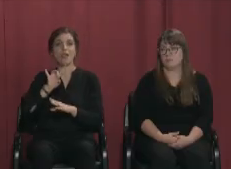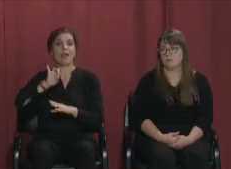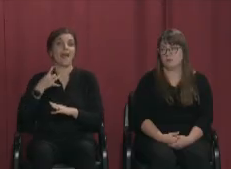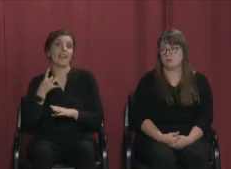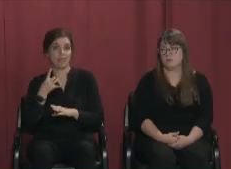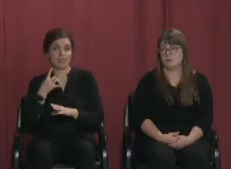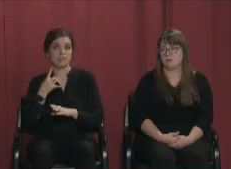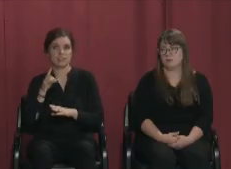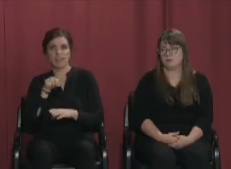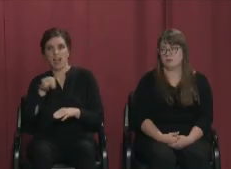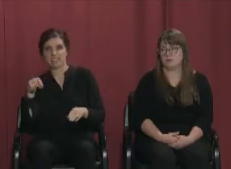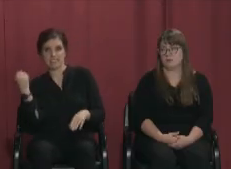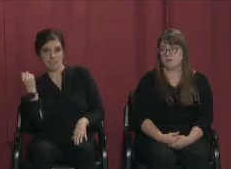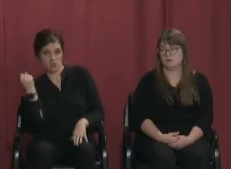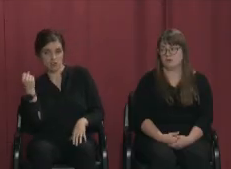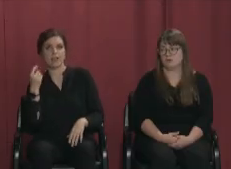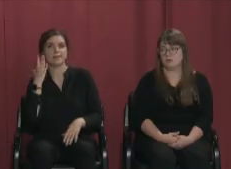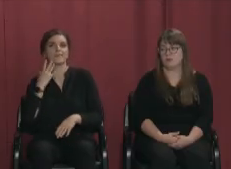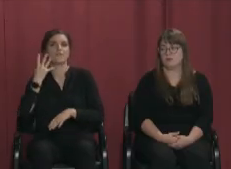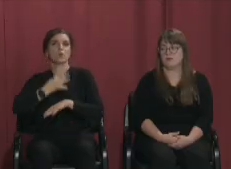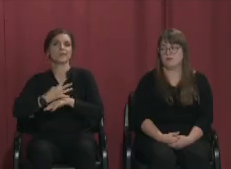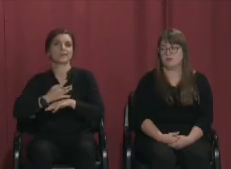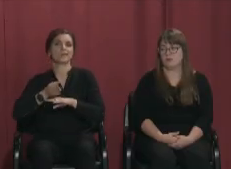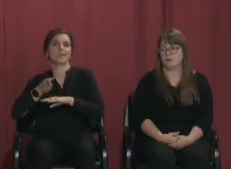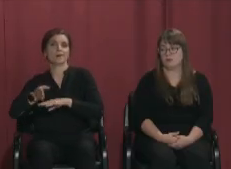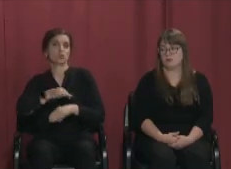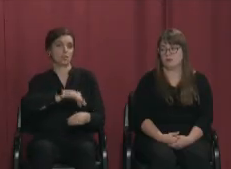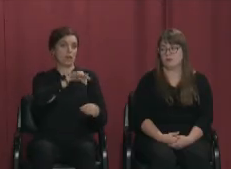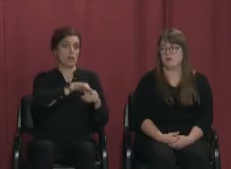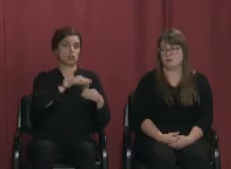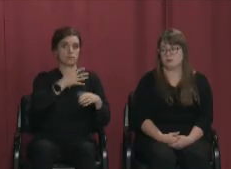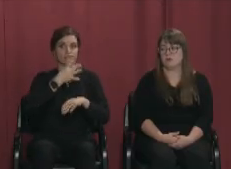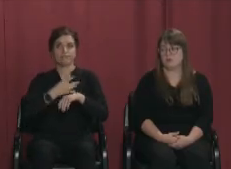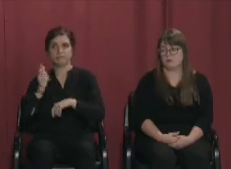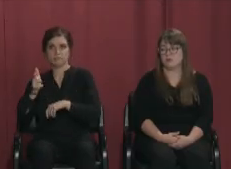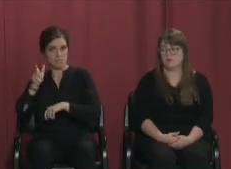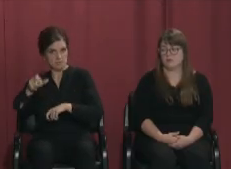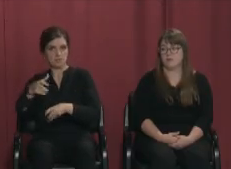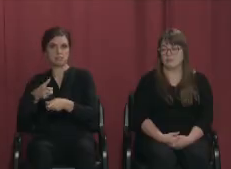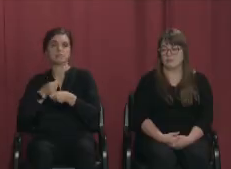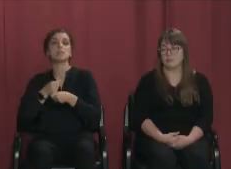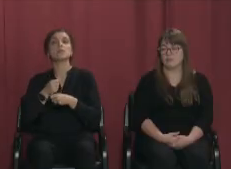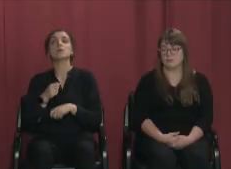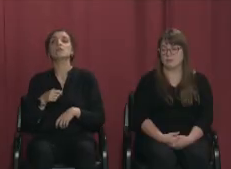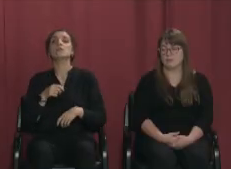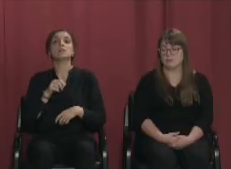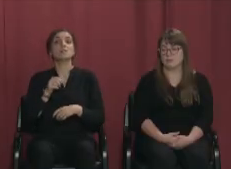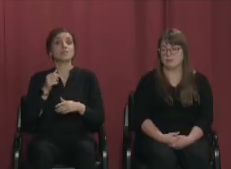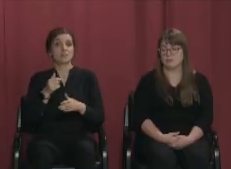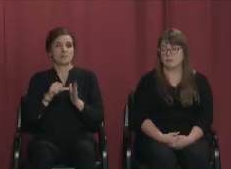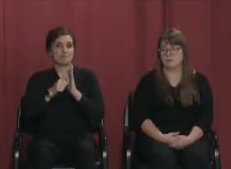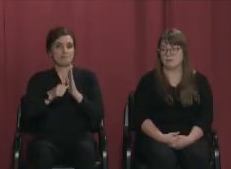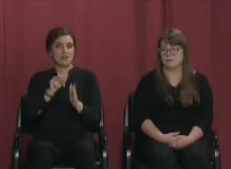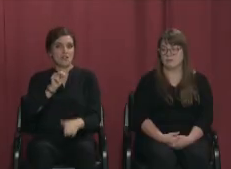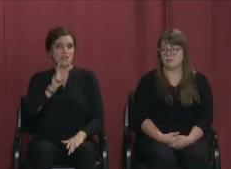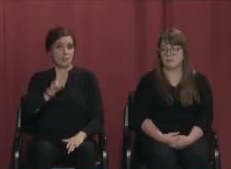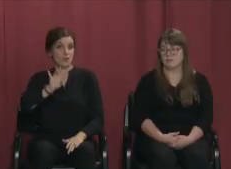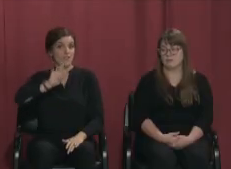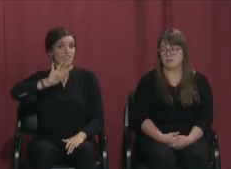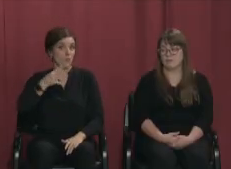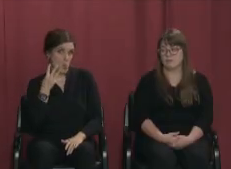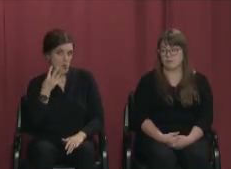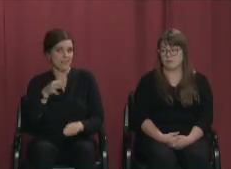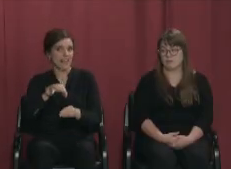4 days after the election. Right. But other than that, you got some other dates of November 4th is Election Day. We do